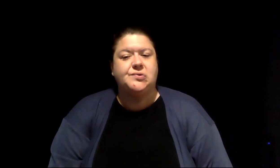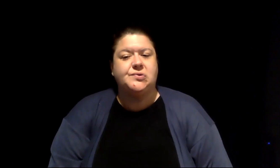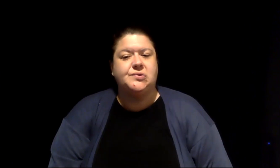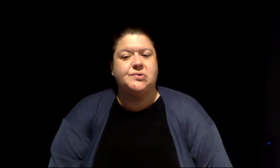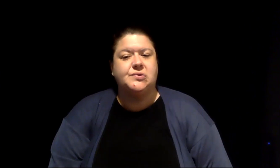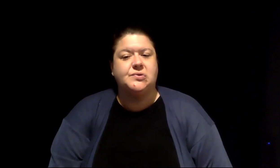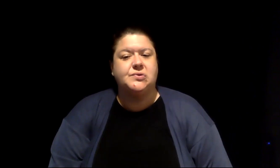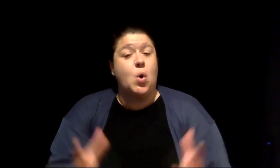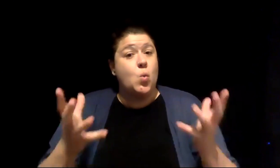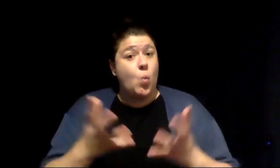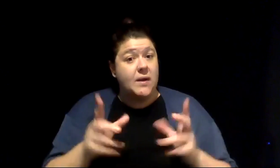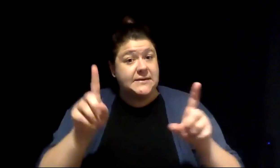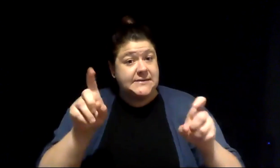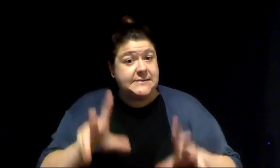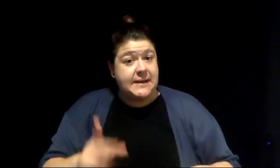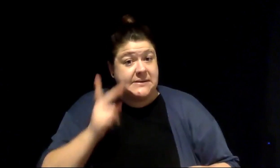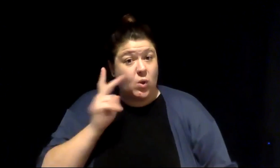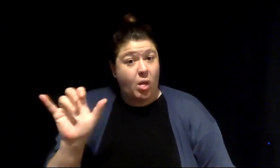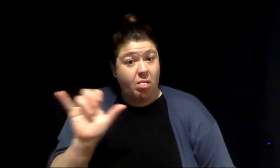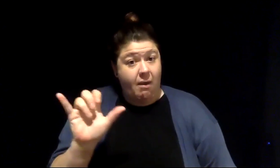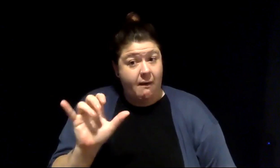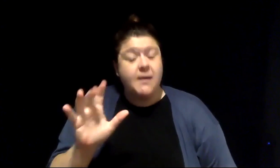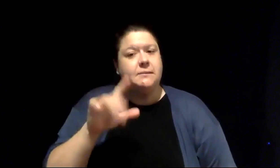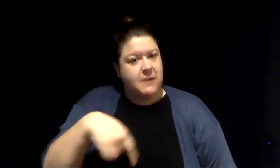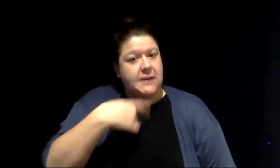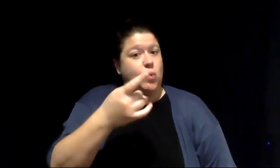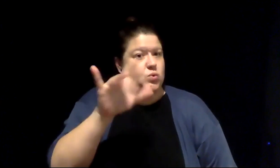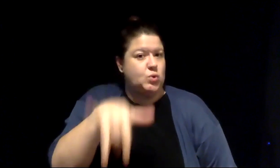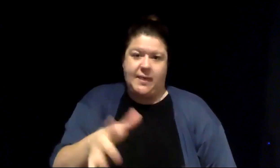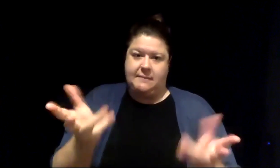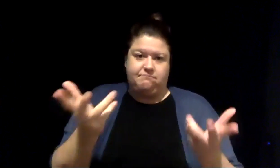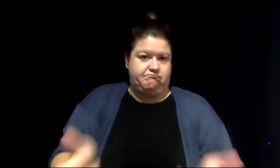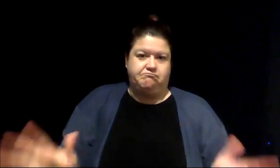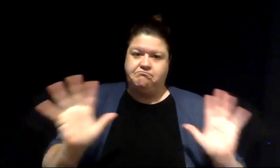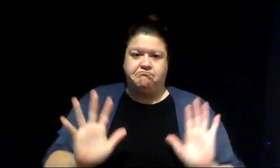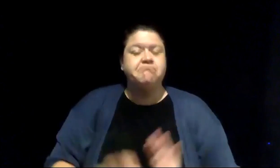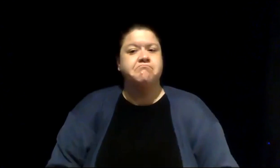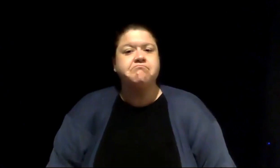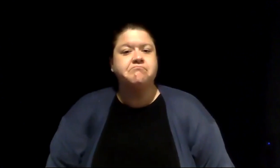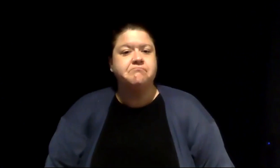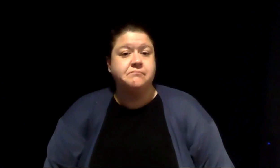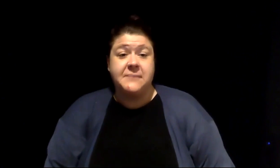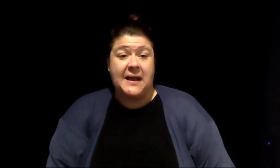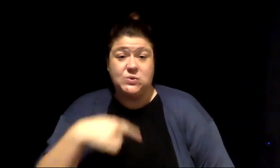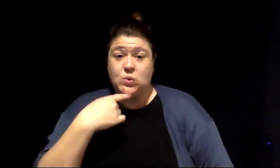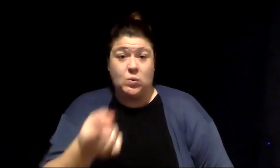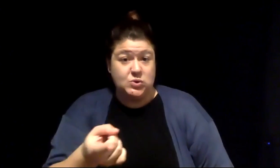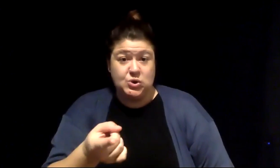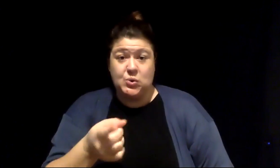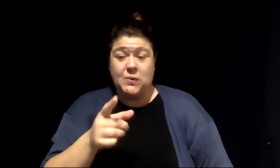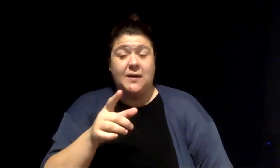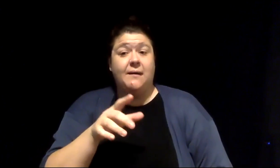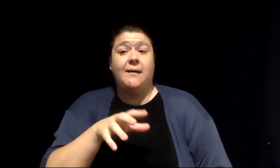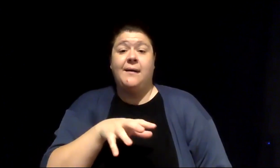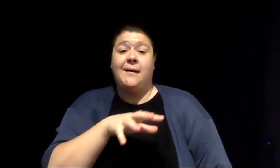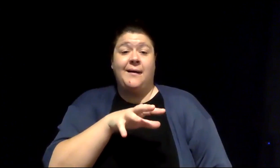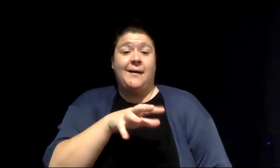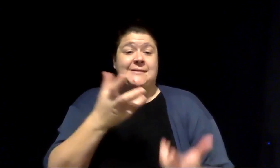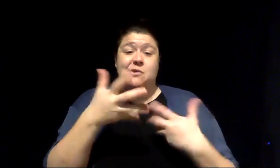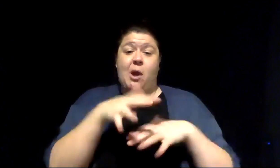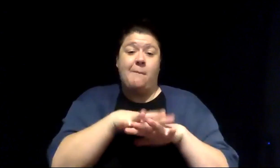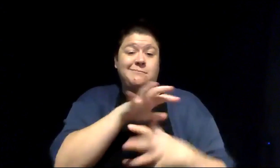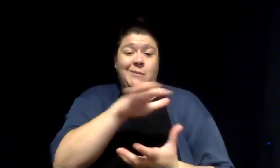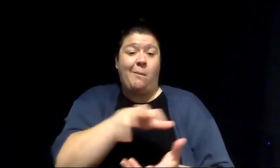What does the test look like? I've already told you that. I've already told you that it is a combination of short